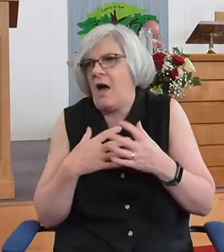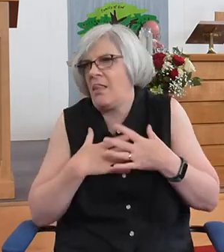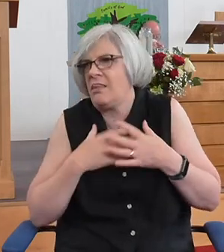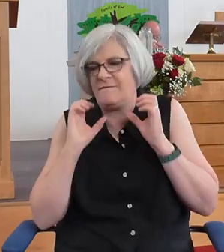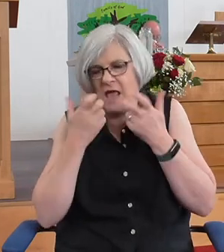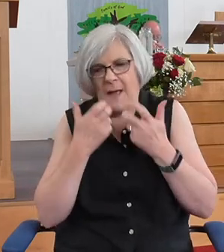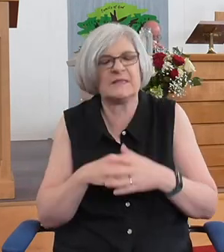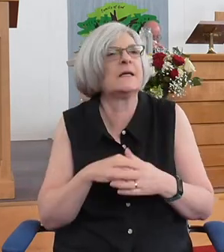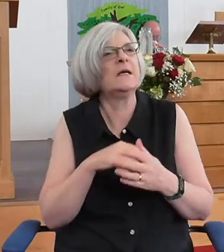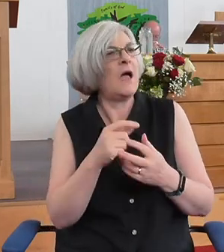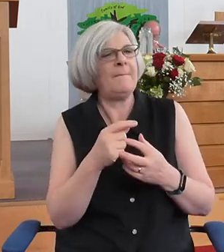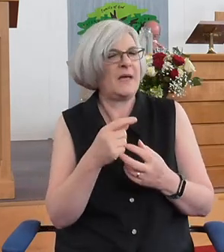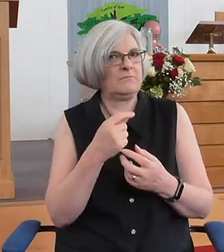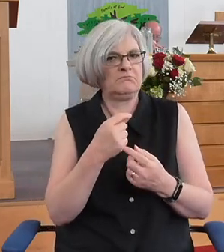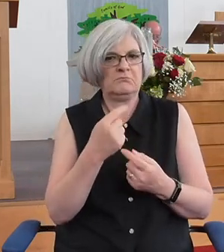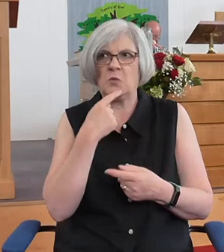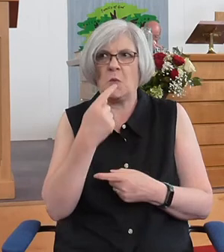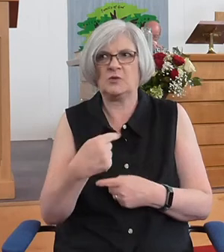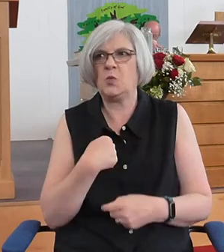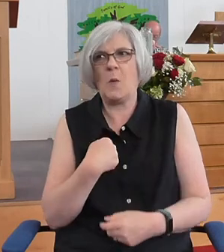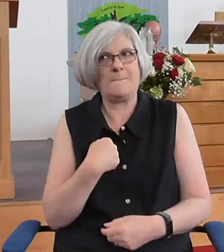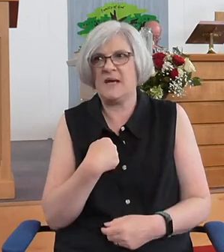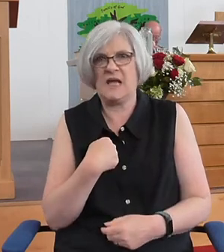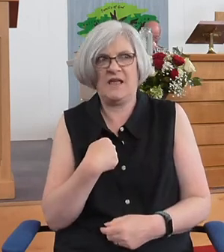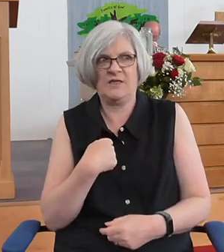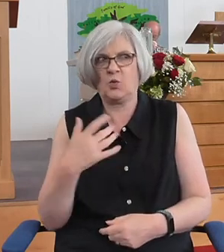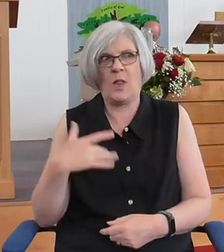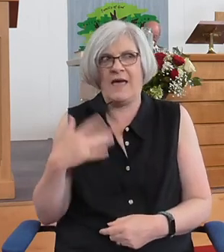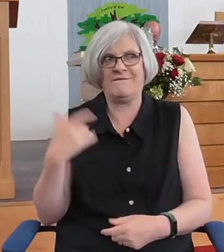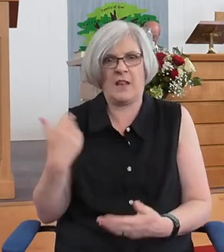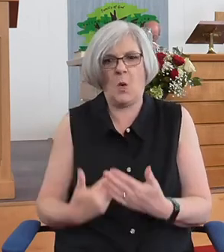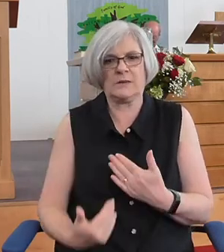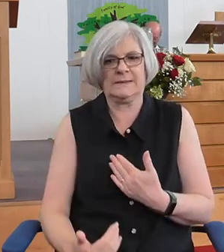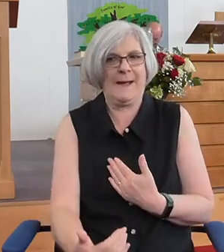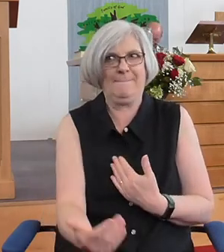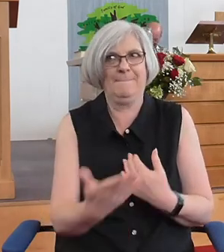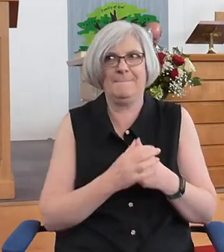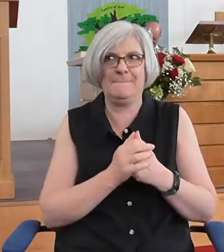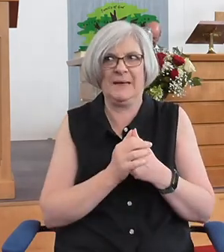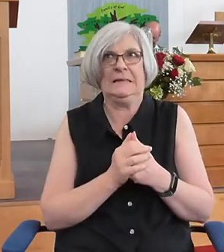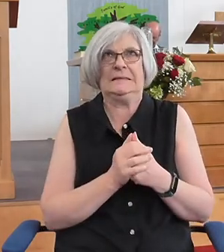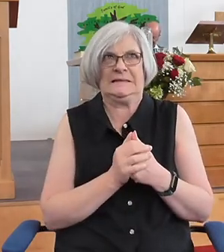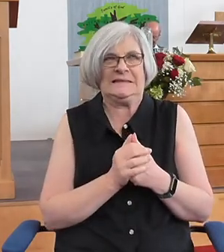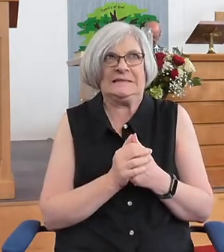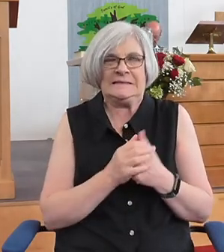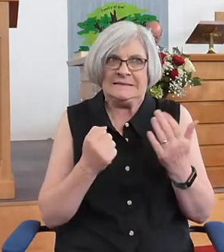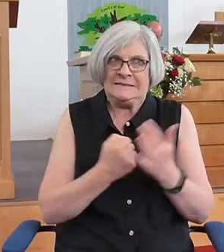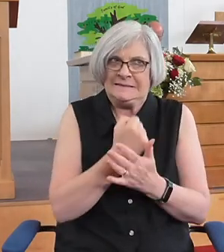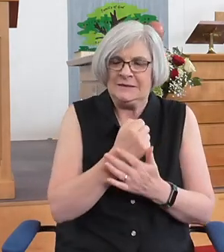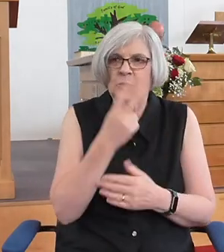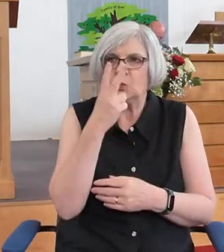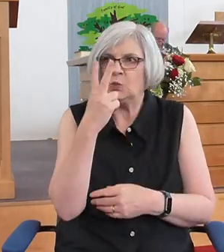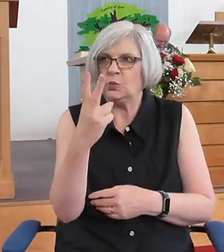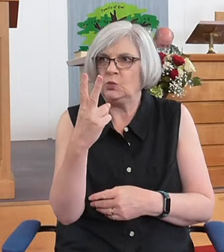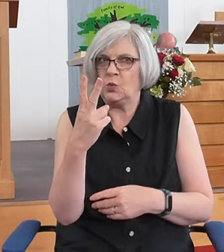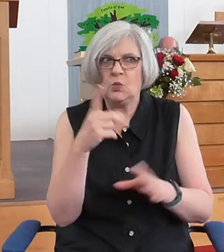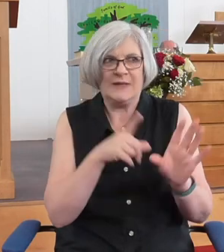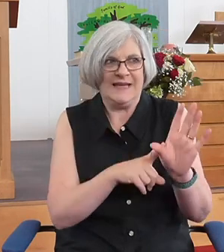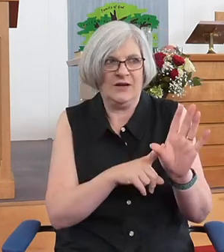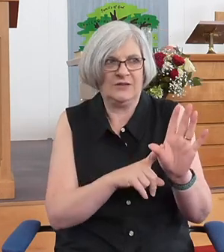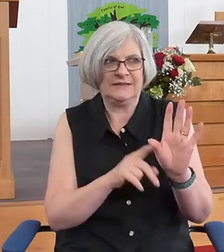Nobody warned me that hamsters don't live as long as humans do. So only 2 years later, my hamster